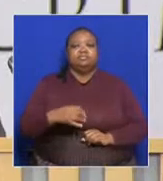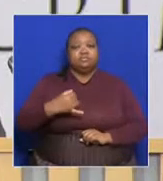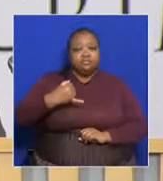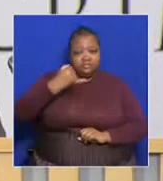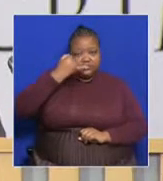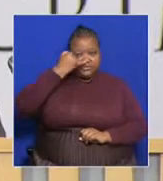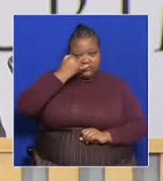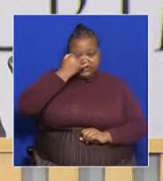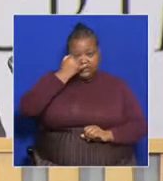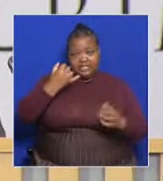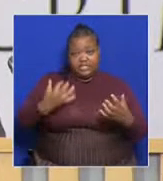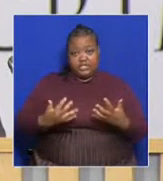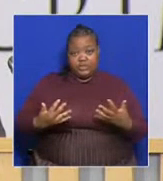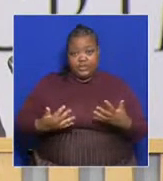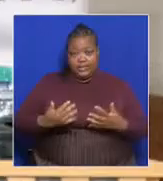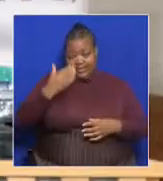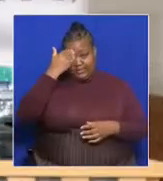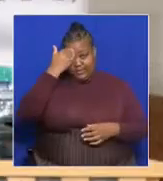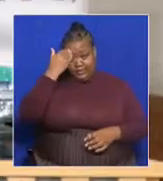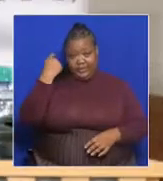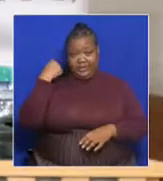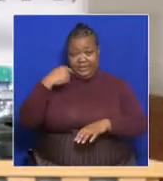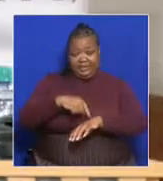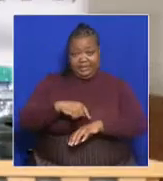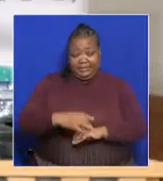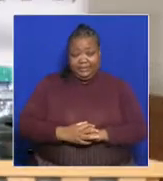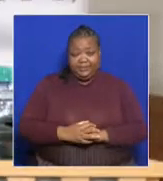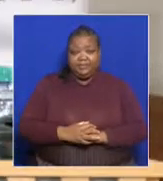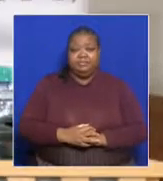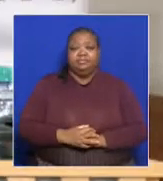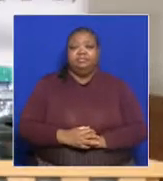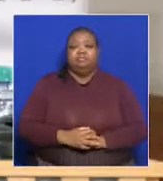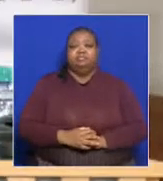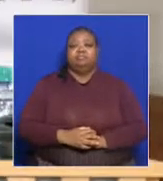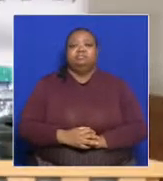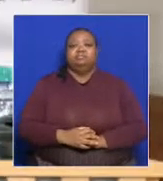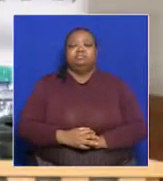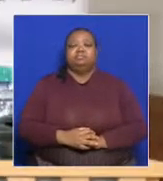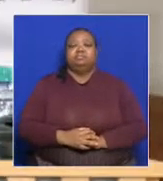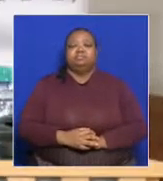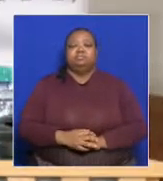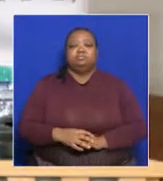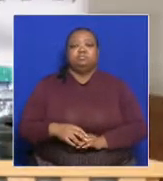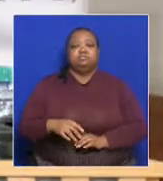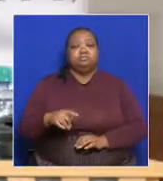time you were confronted with the